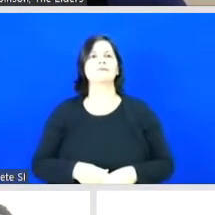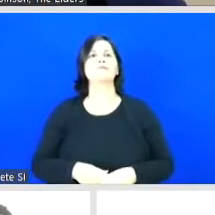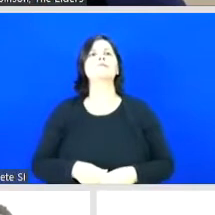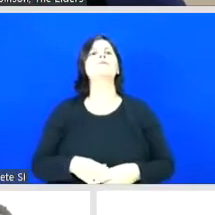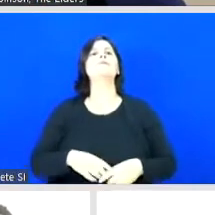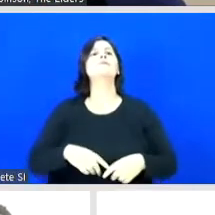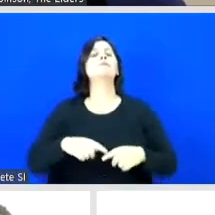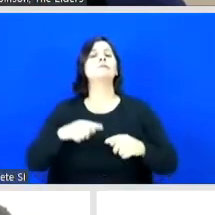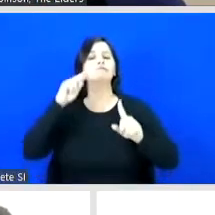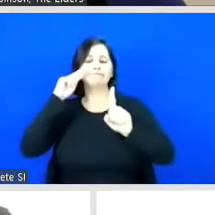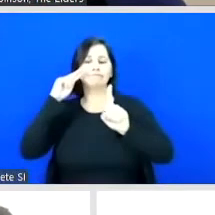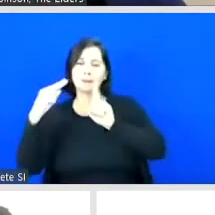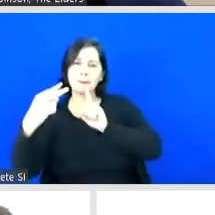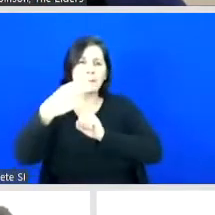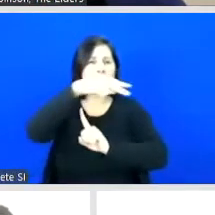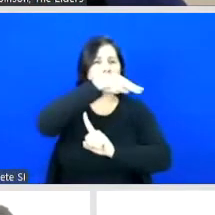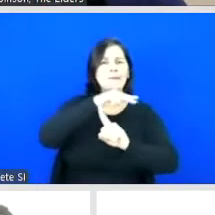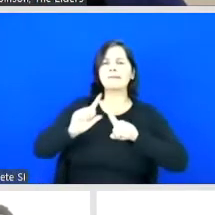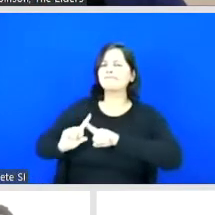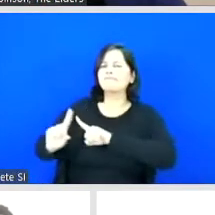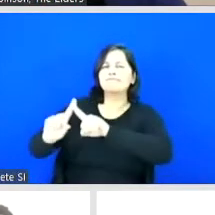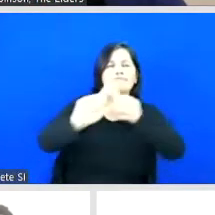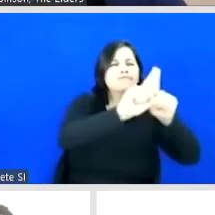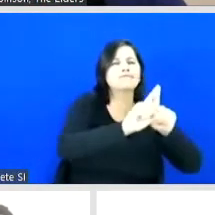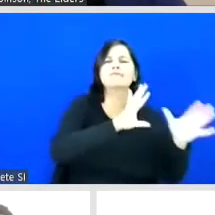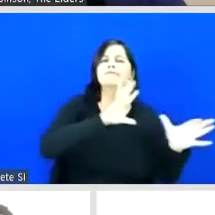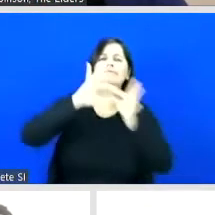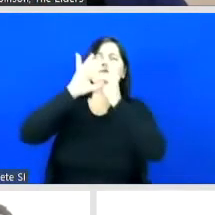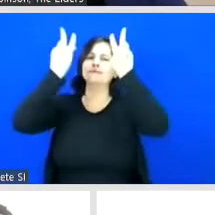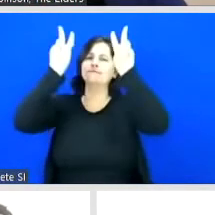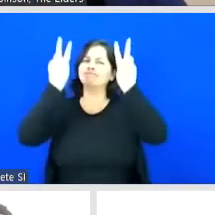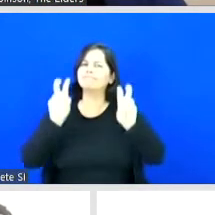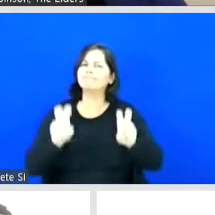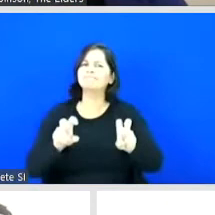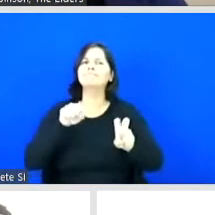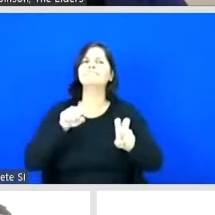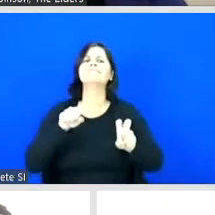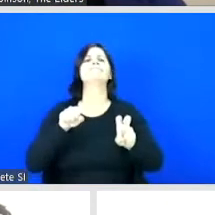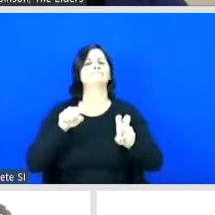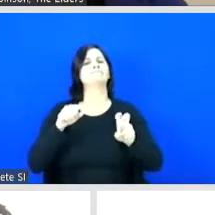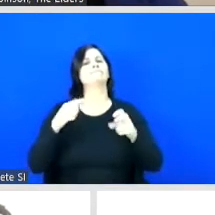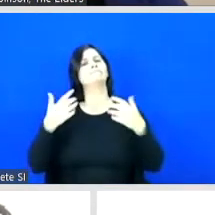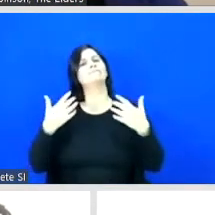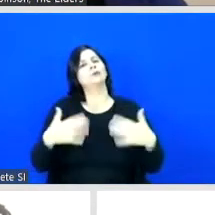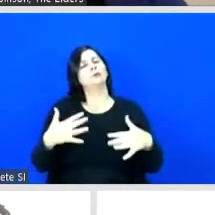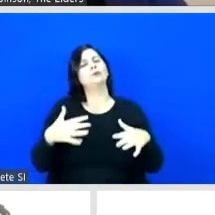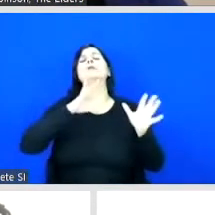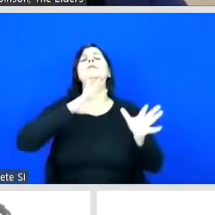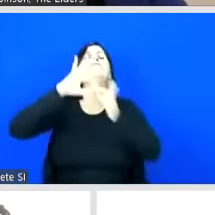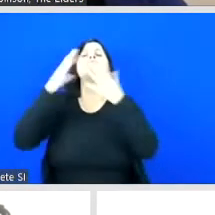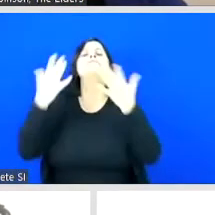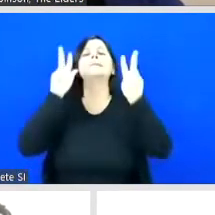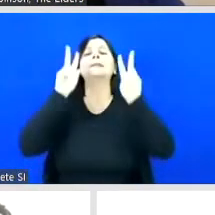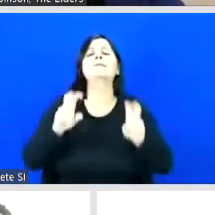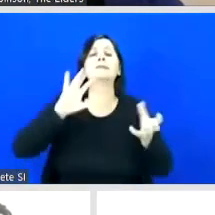we've come a bit further. And so I just want to say a few things about